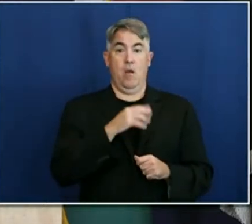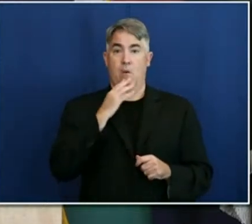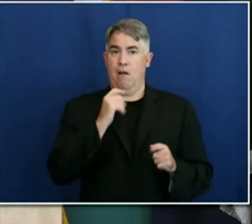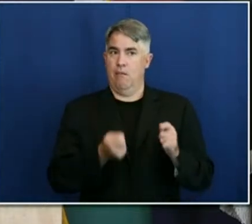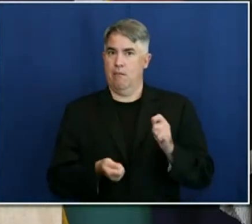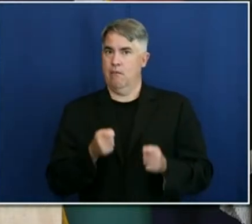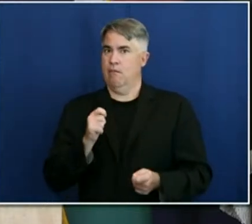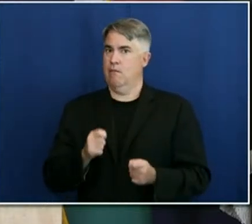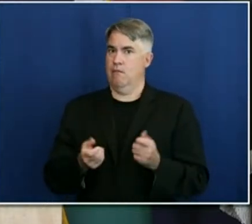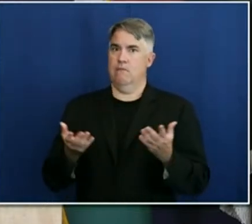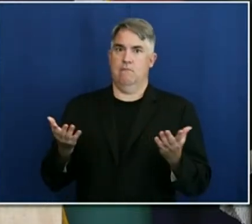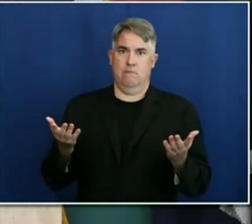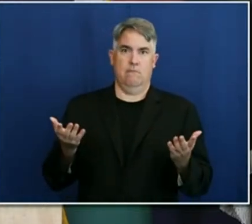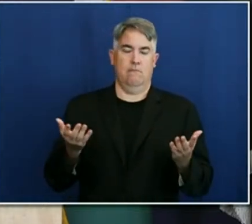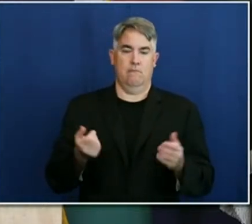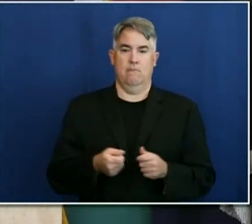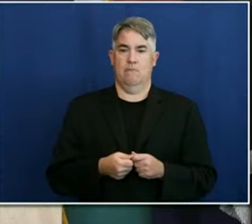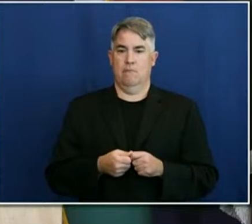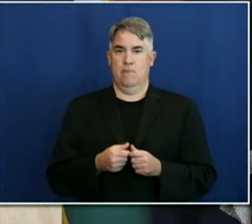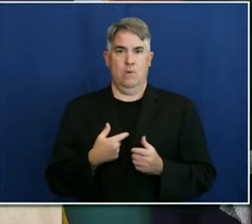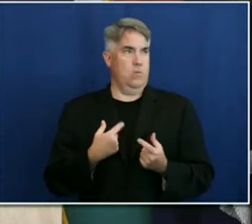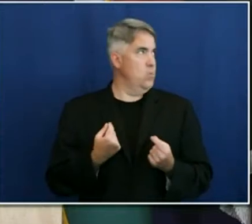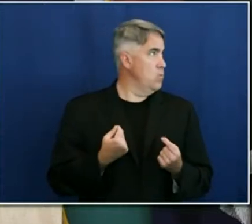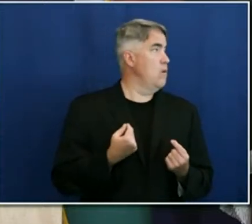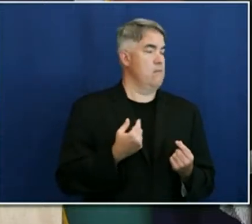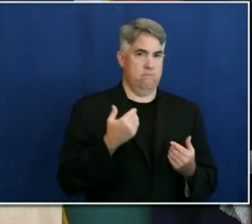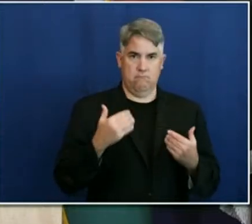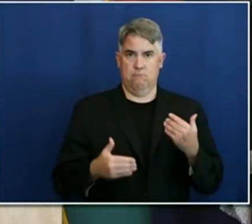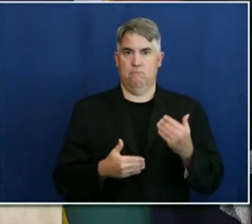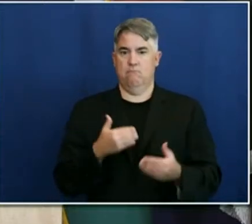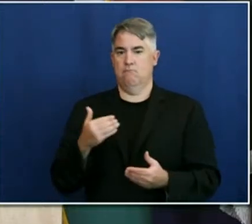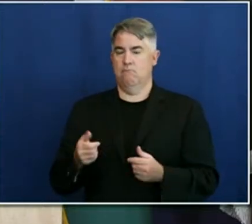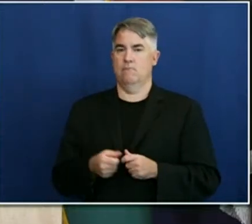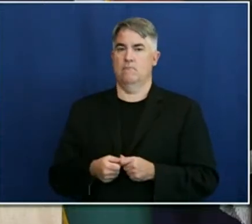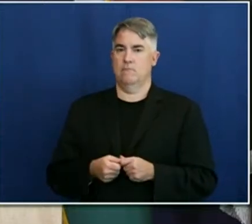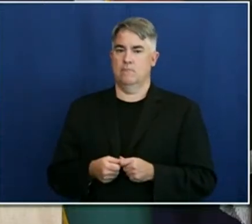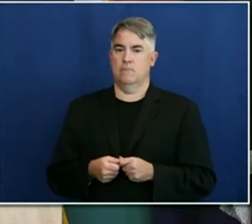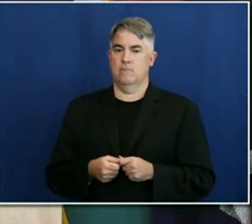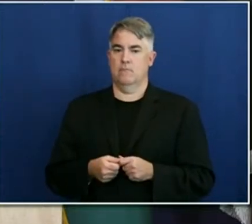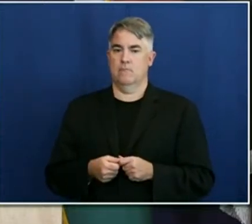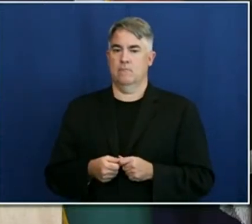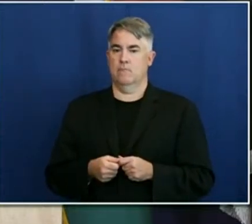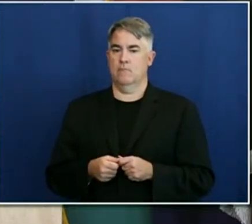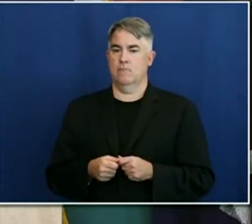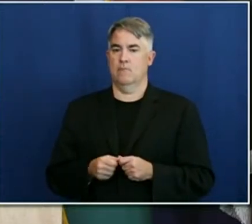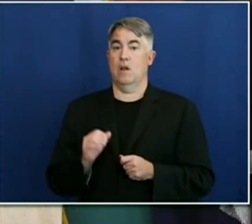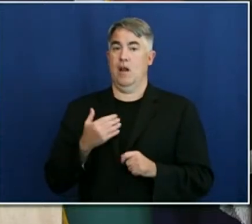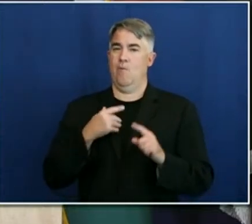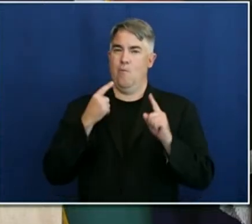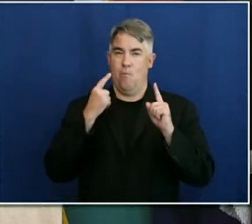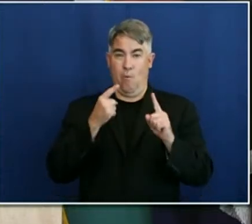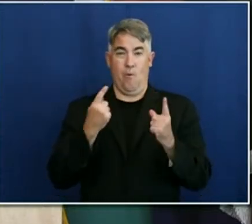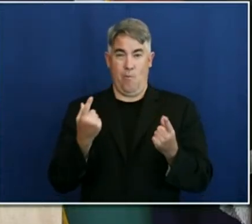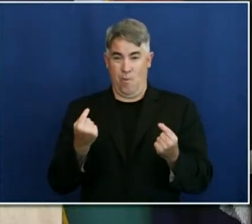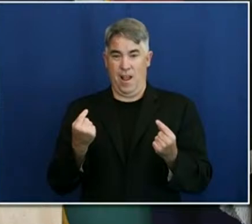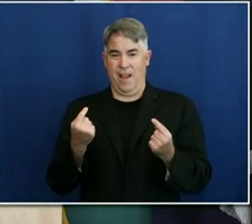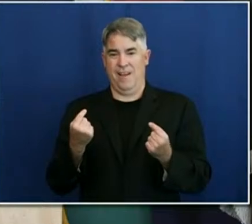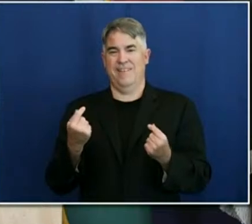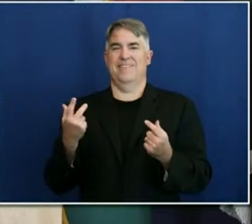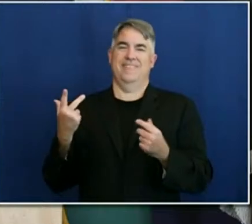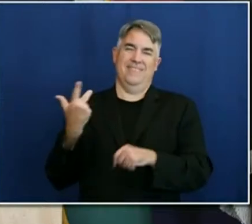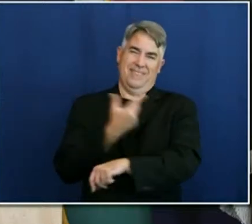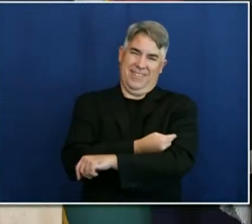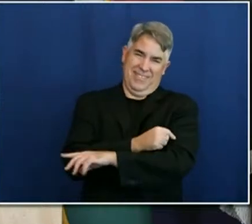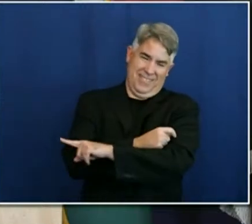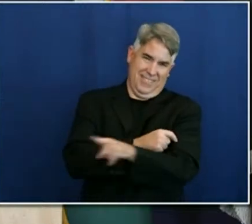the changing public sentiment. So we will continue so that we can get closer and